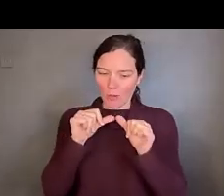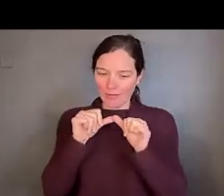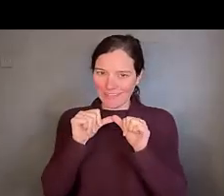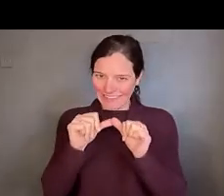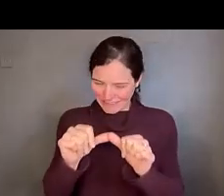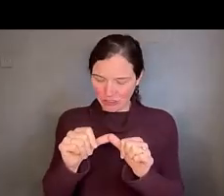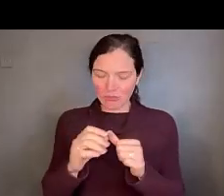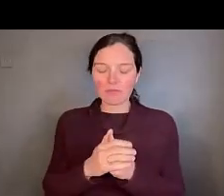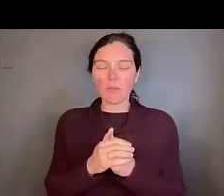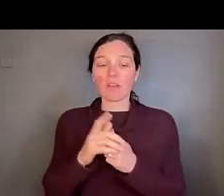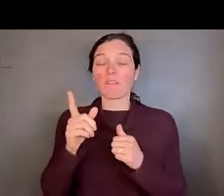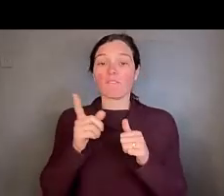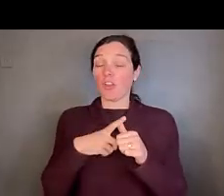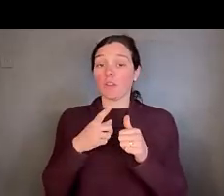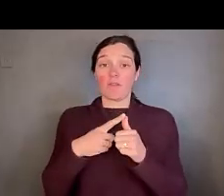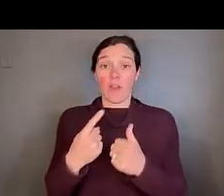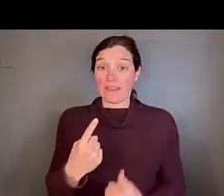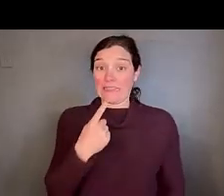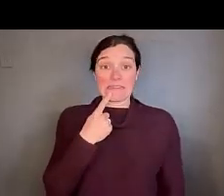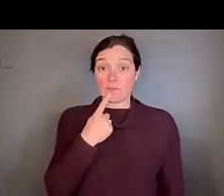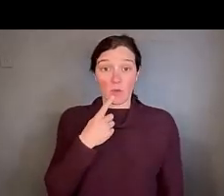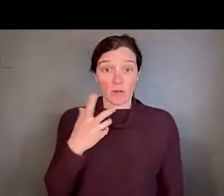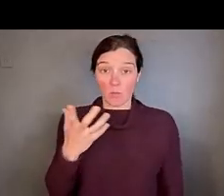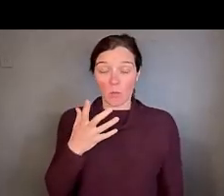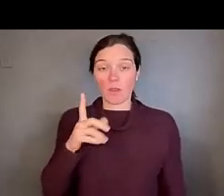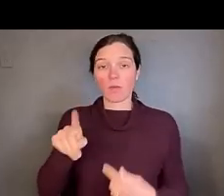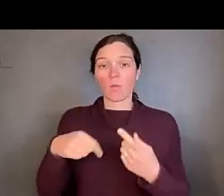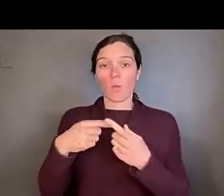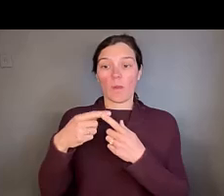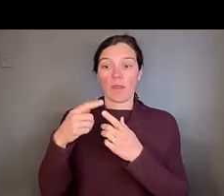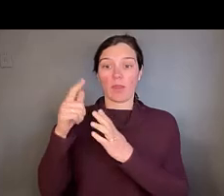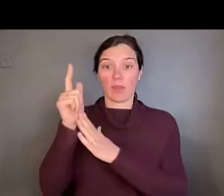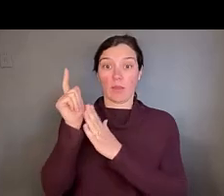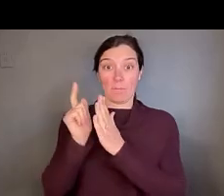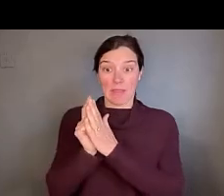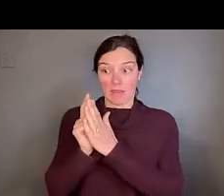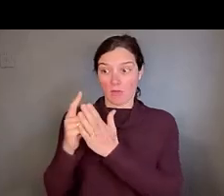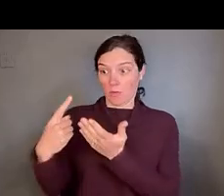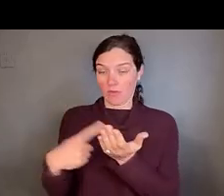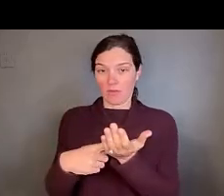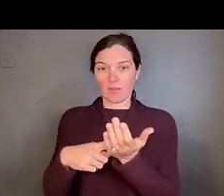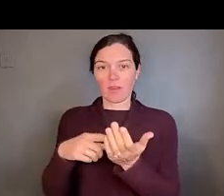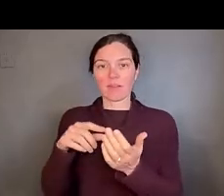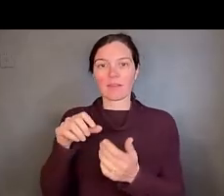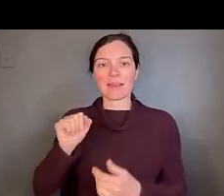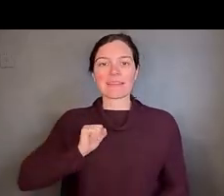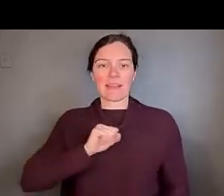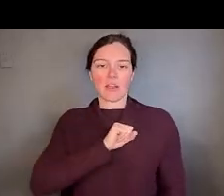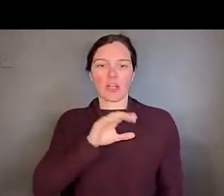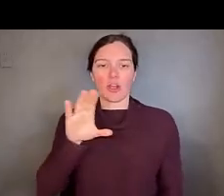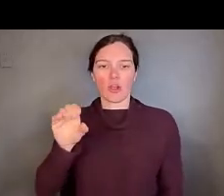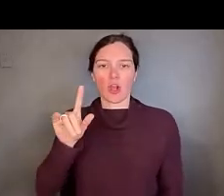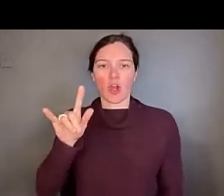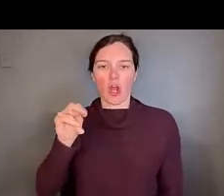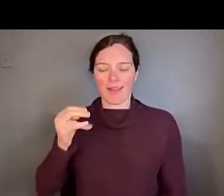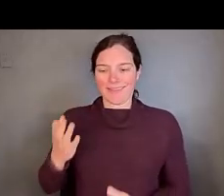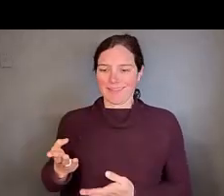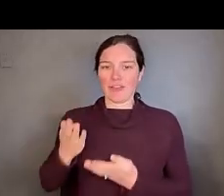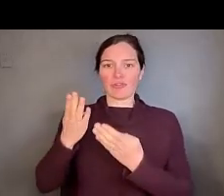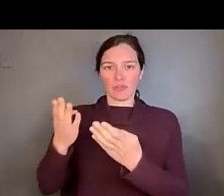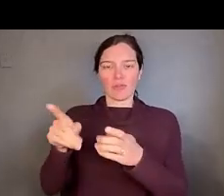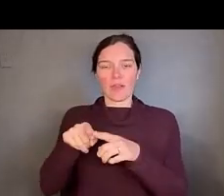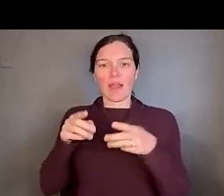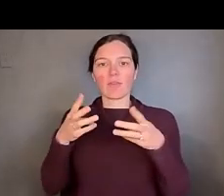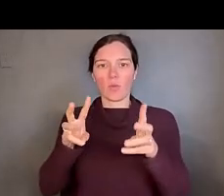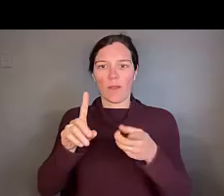First of all, the disappointing things. I think when the bill was first discussed, Senator Collins introduced it as a way